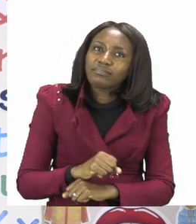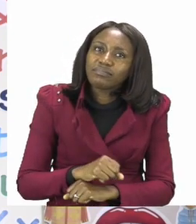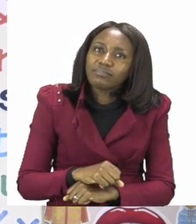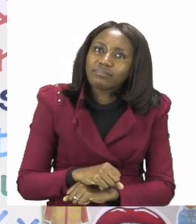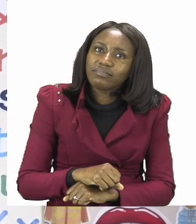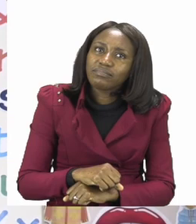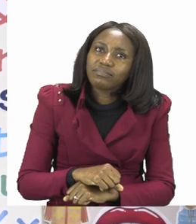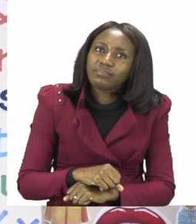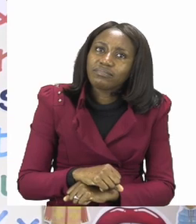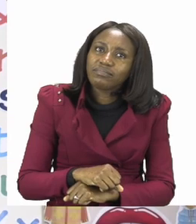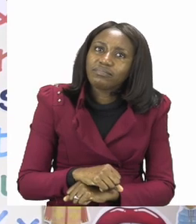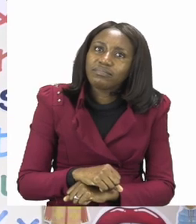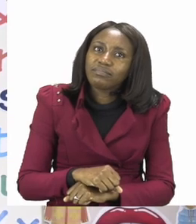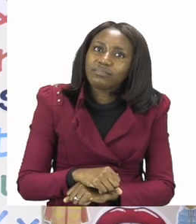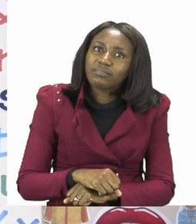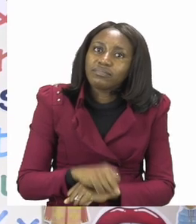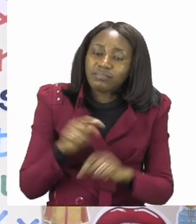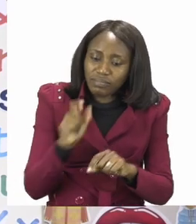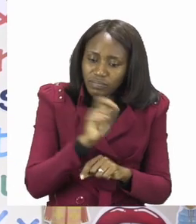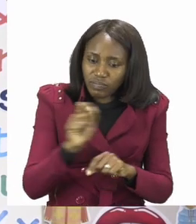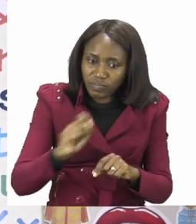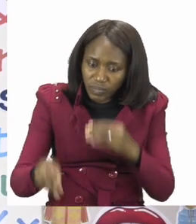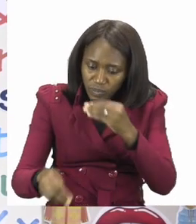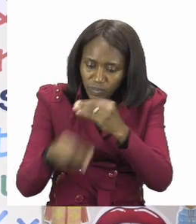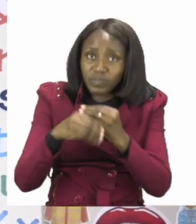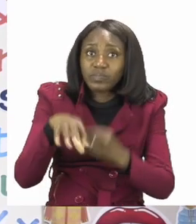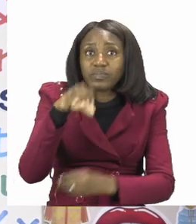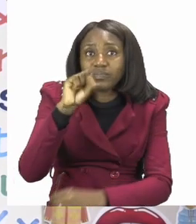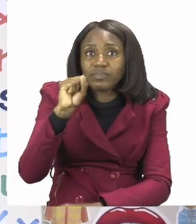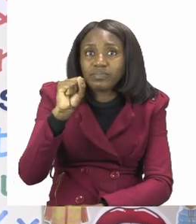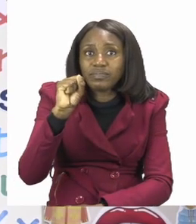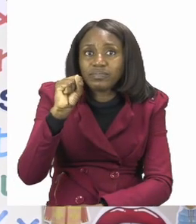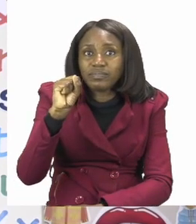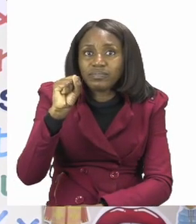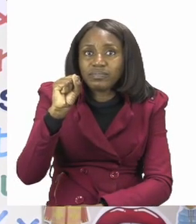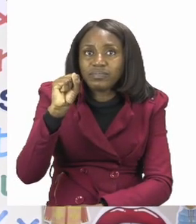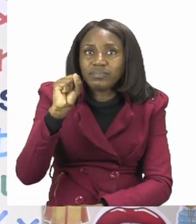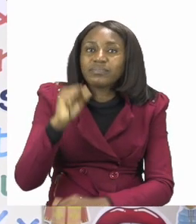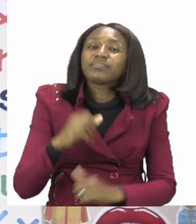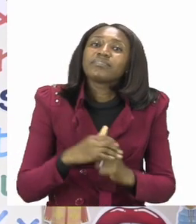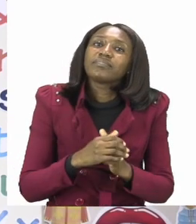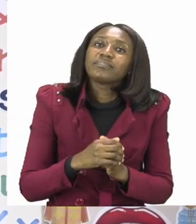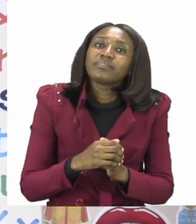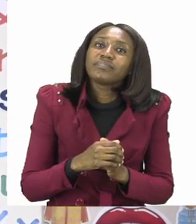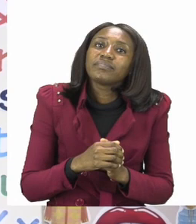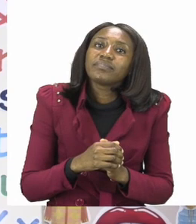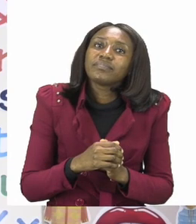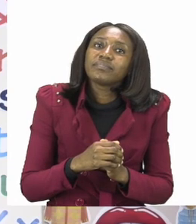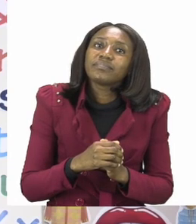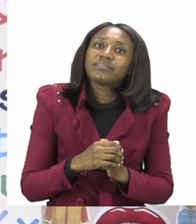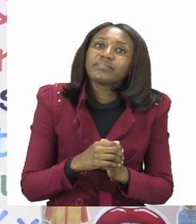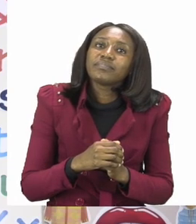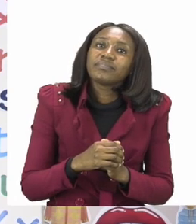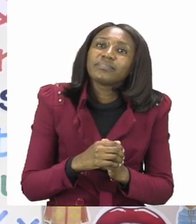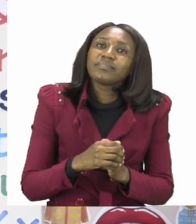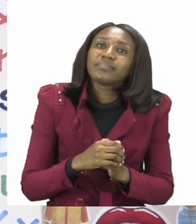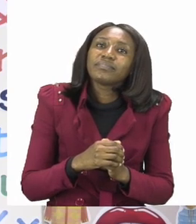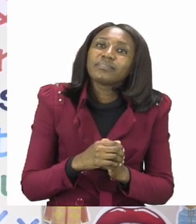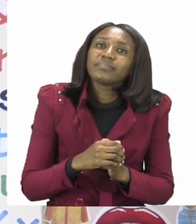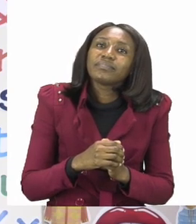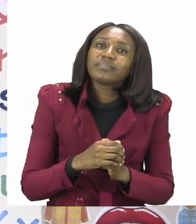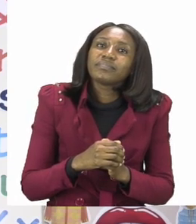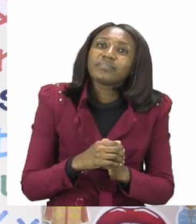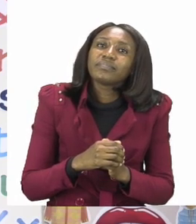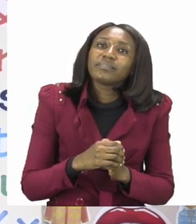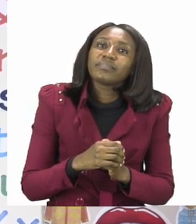I would rewrite this word and then I need to add a S to make